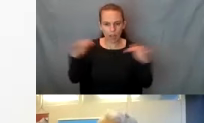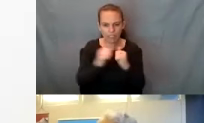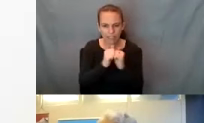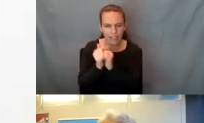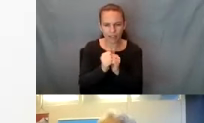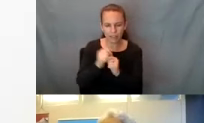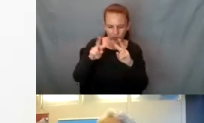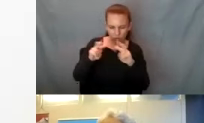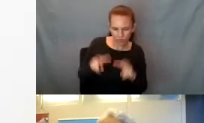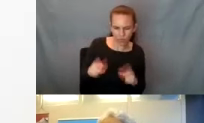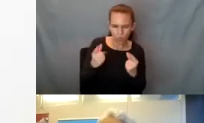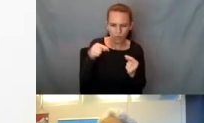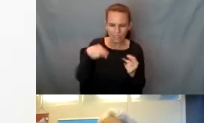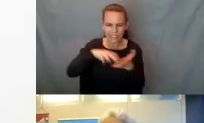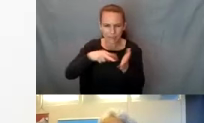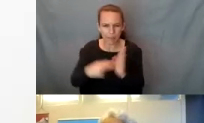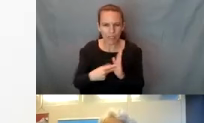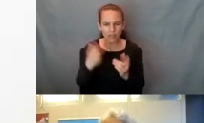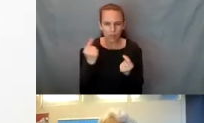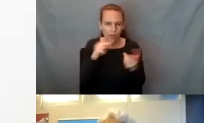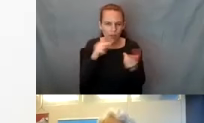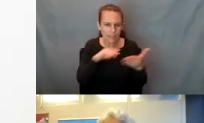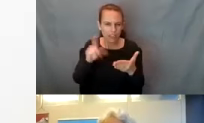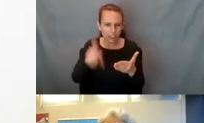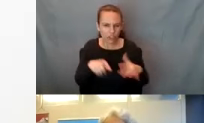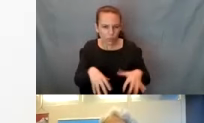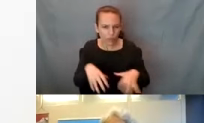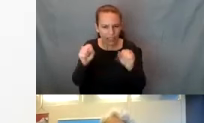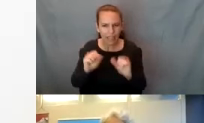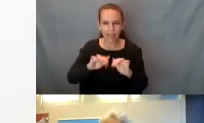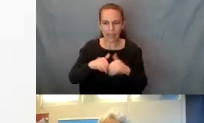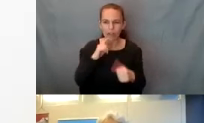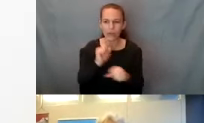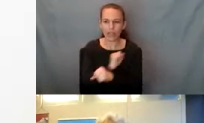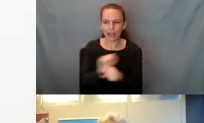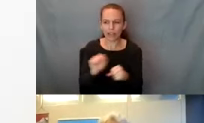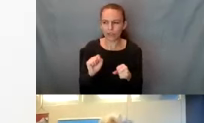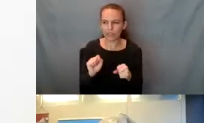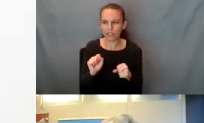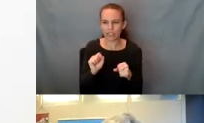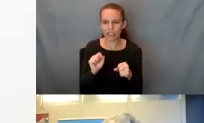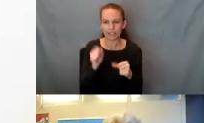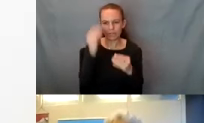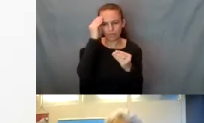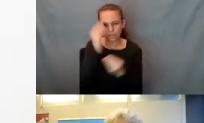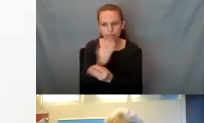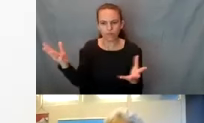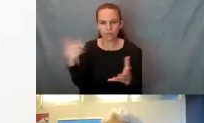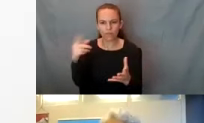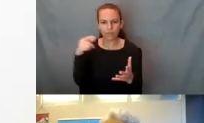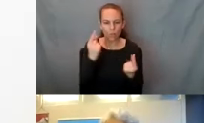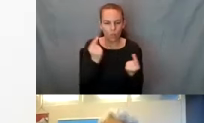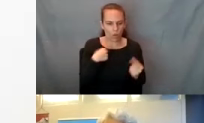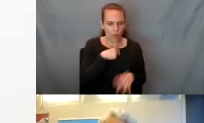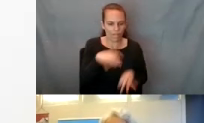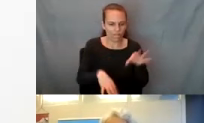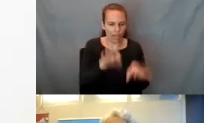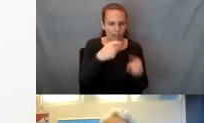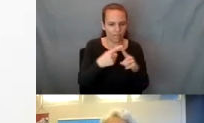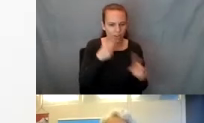done, and how do we actually tackle the findings that come out of some of these studies, and what does it